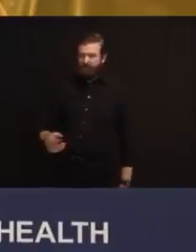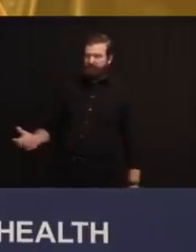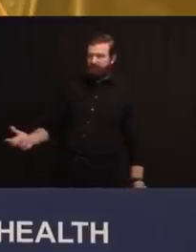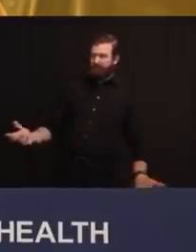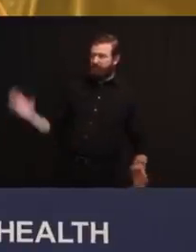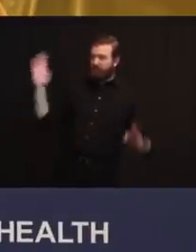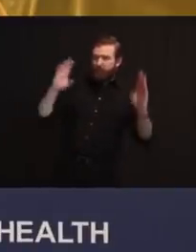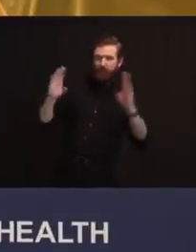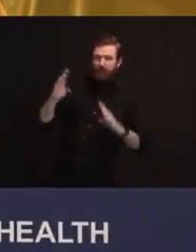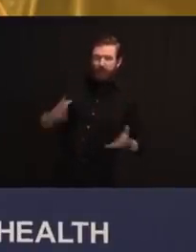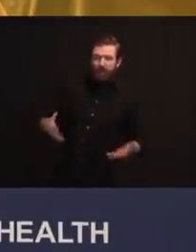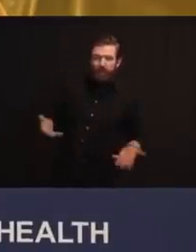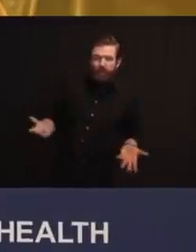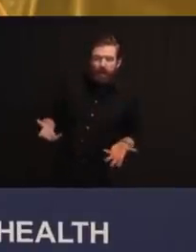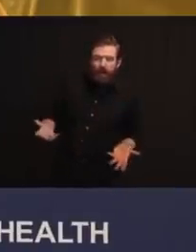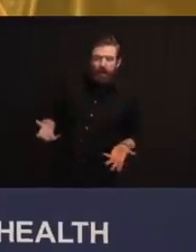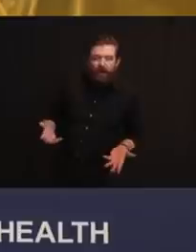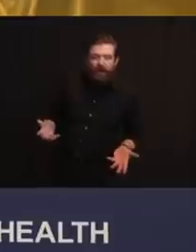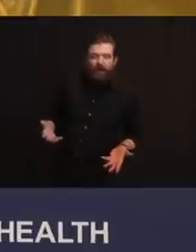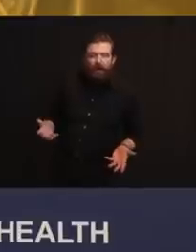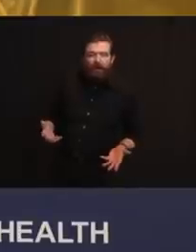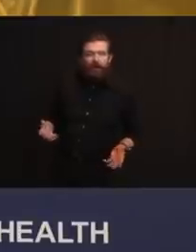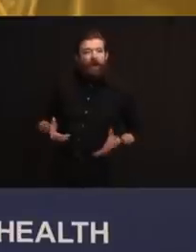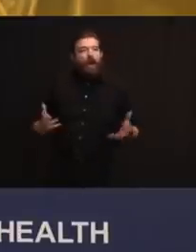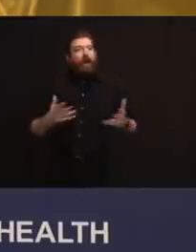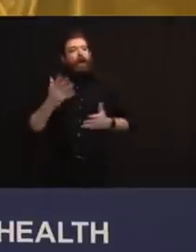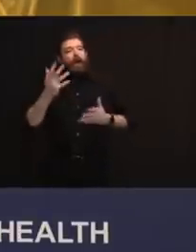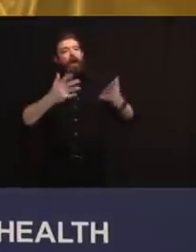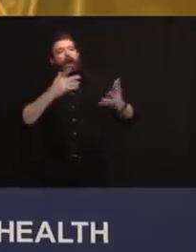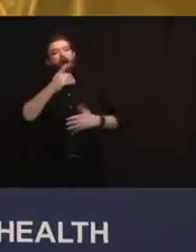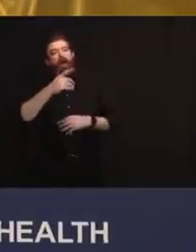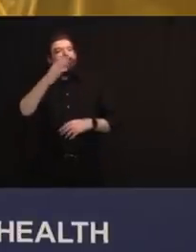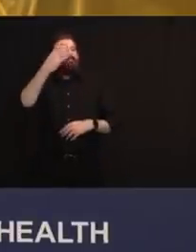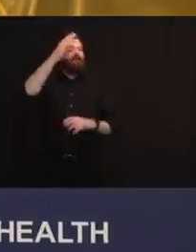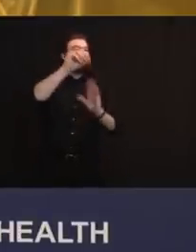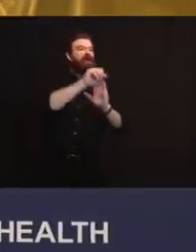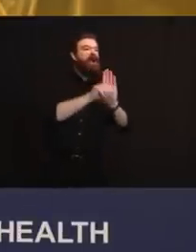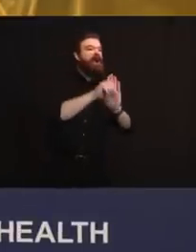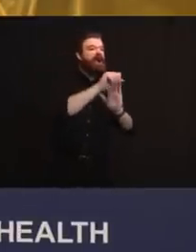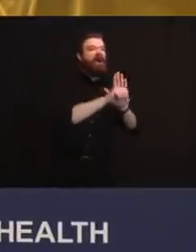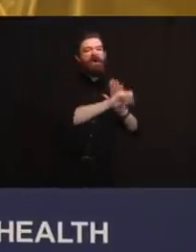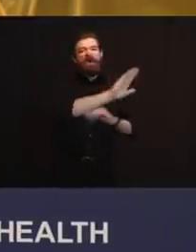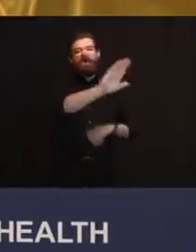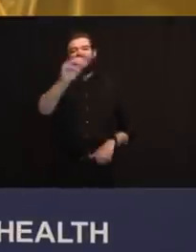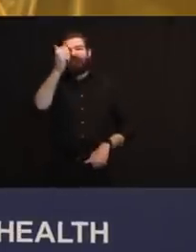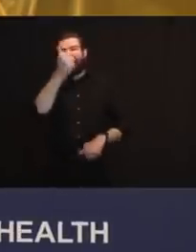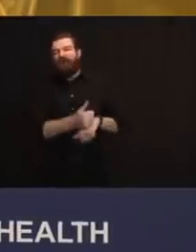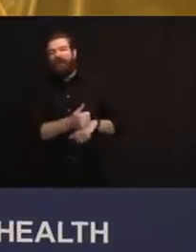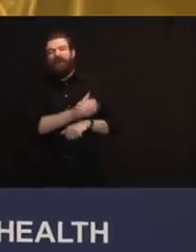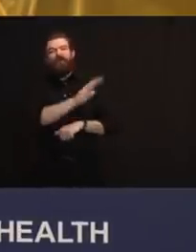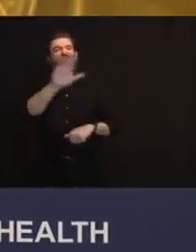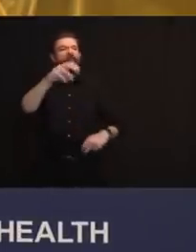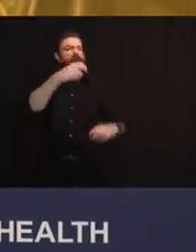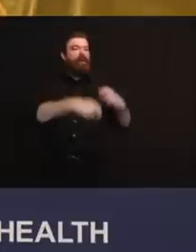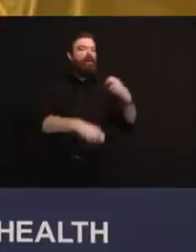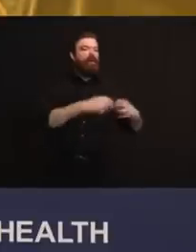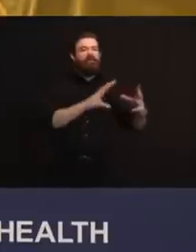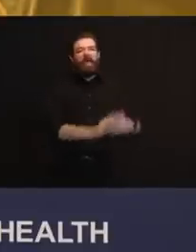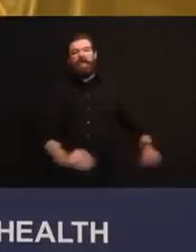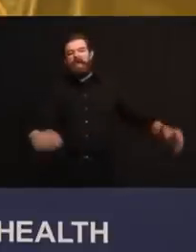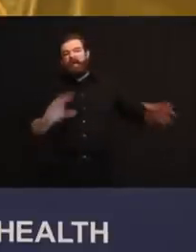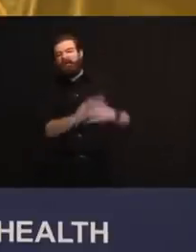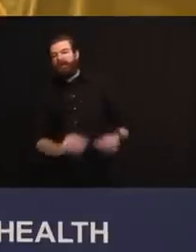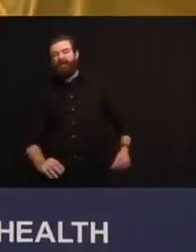All these myths that it was blue state or that it was legacy issues, none of that's true. It's every state, and it has nothing to do with legacy